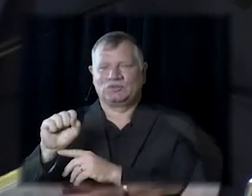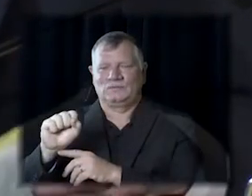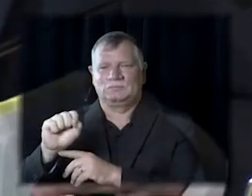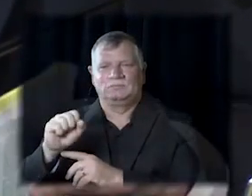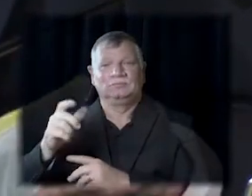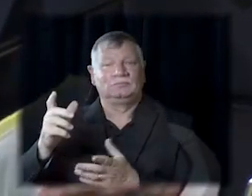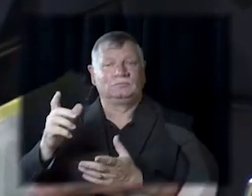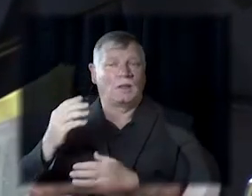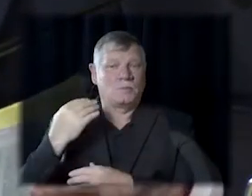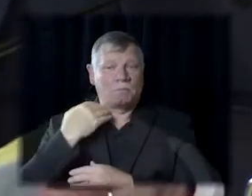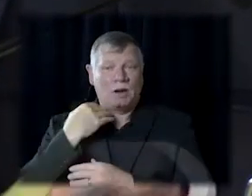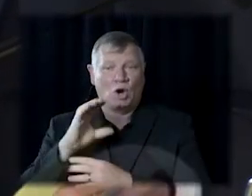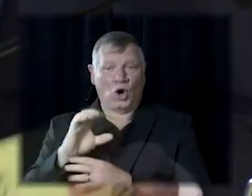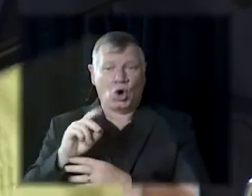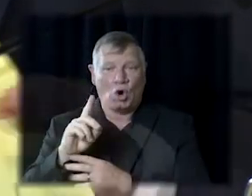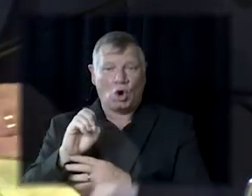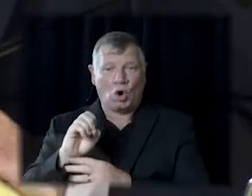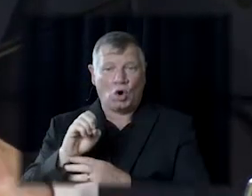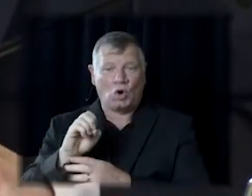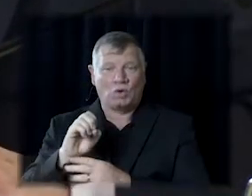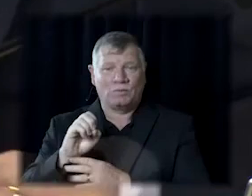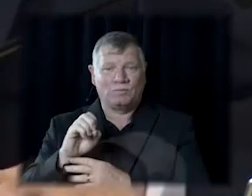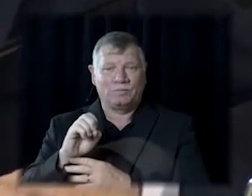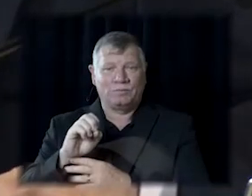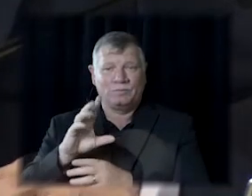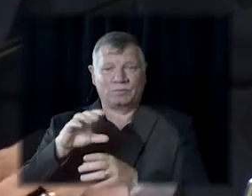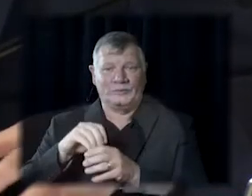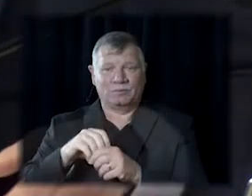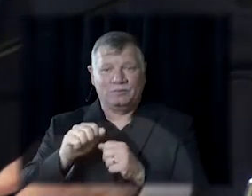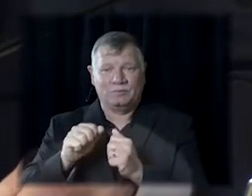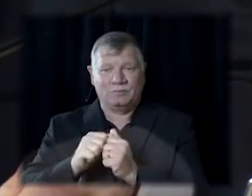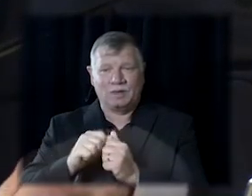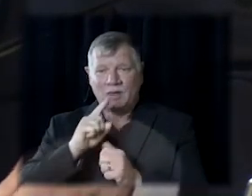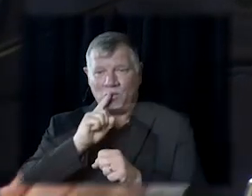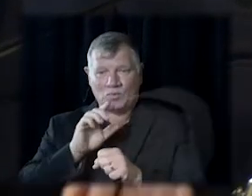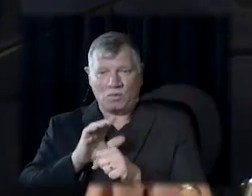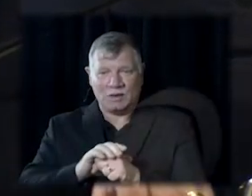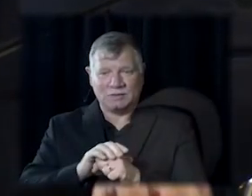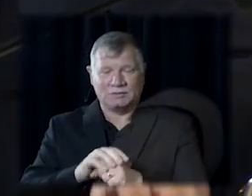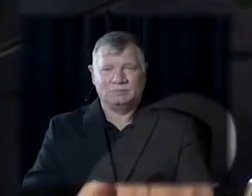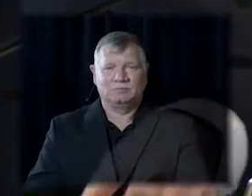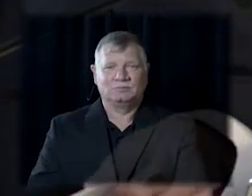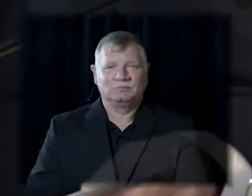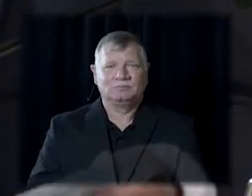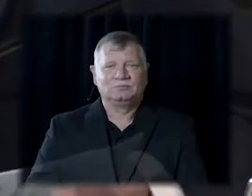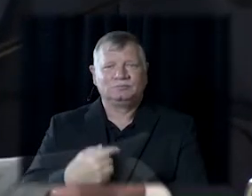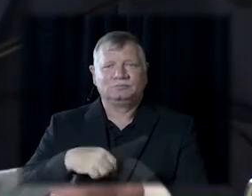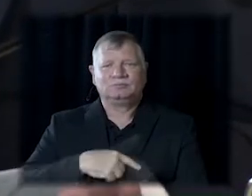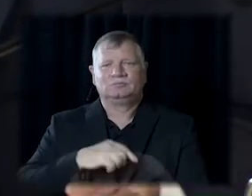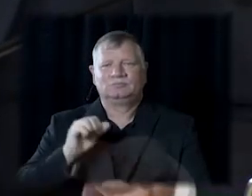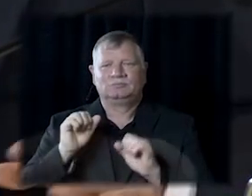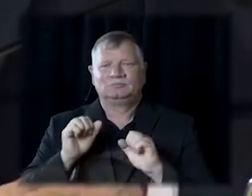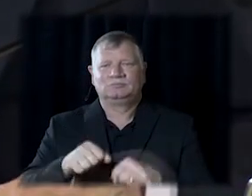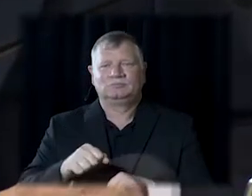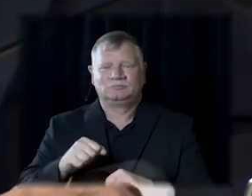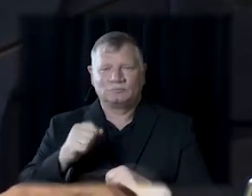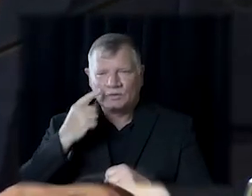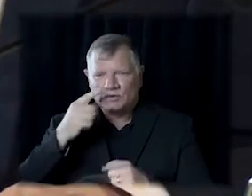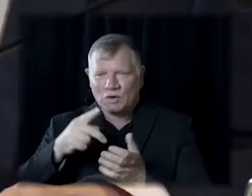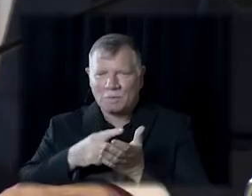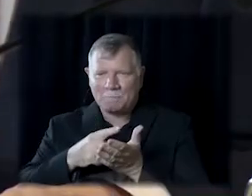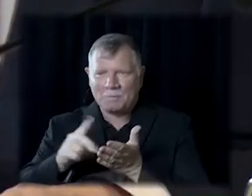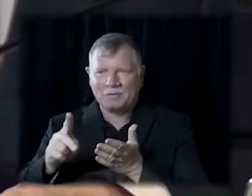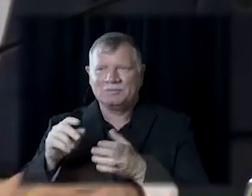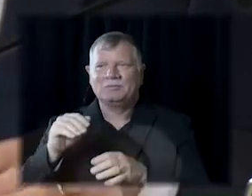the bankruptcy code, those sections that were incorporated into PROMESA, we could look at payments made